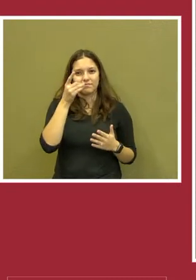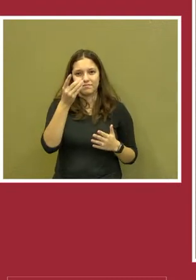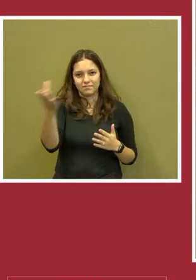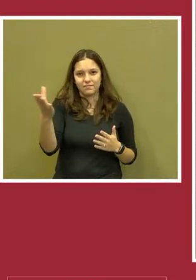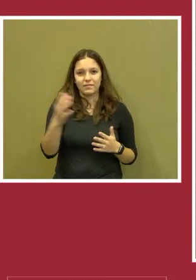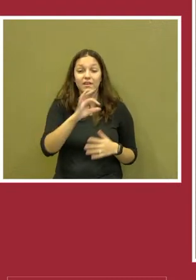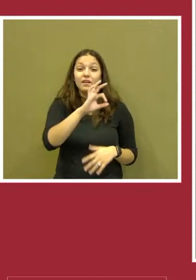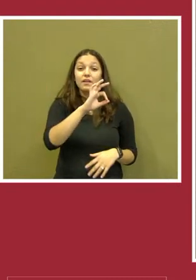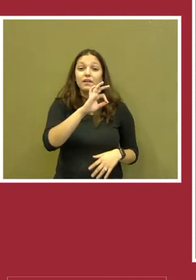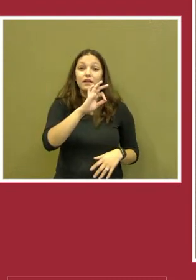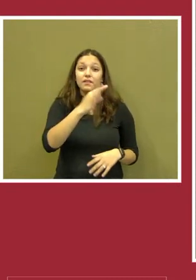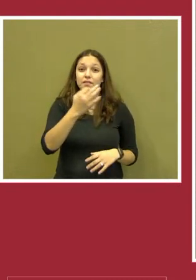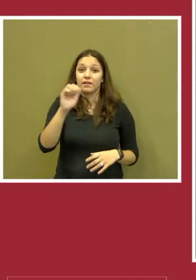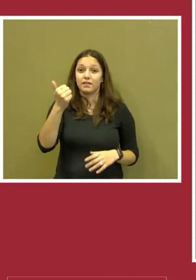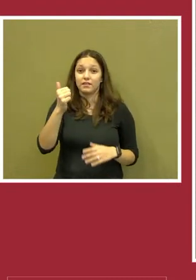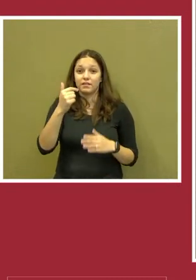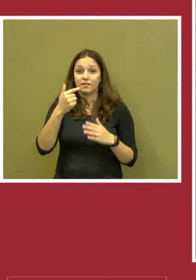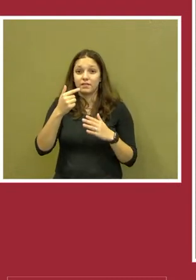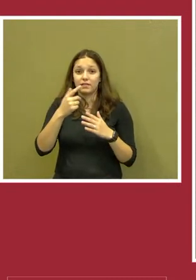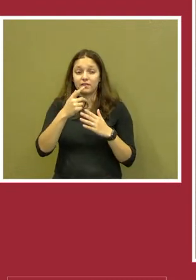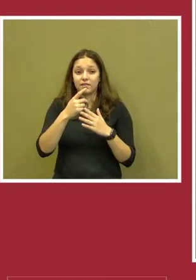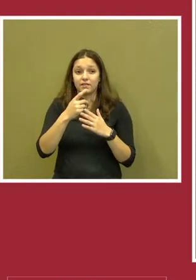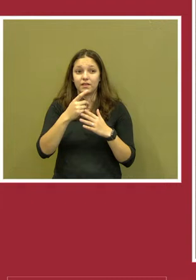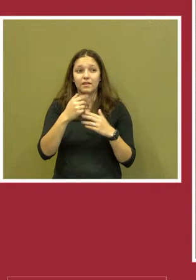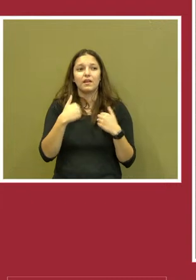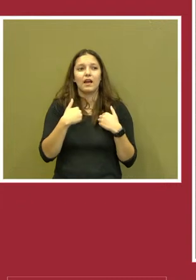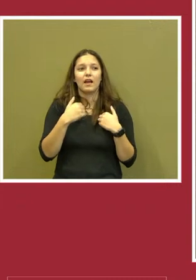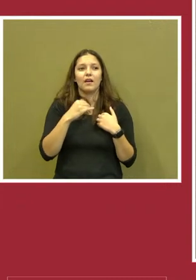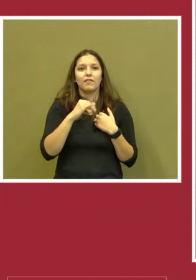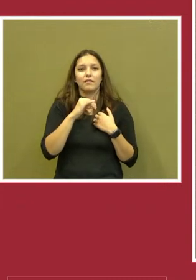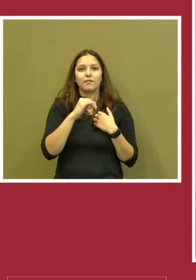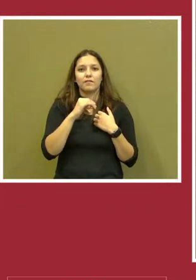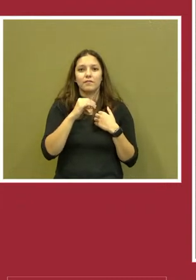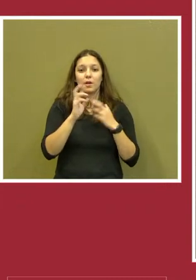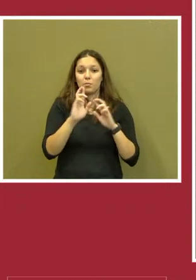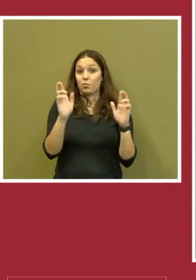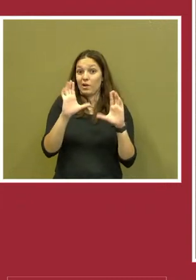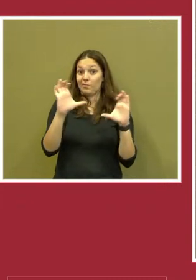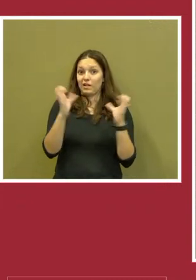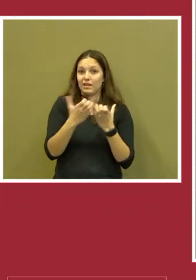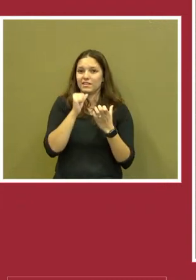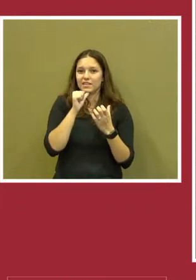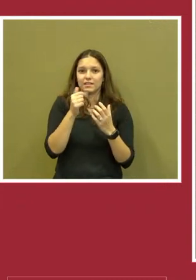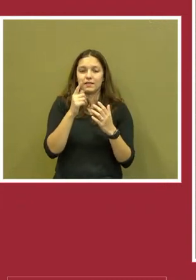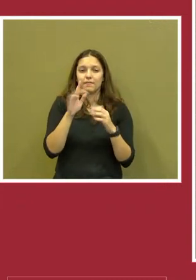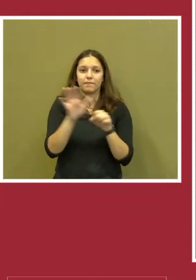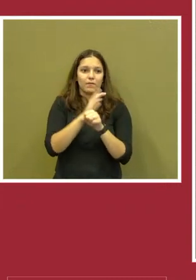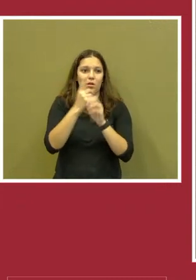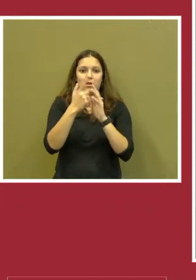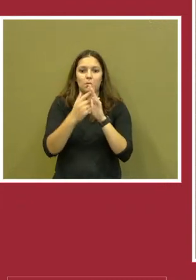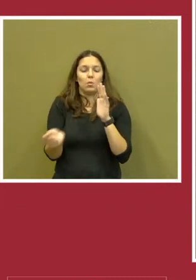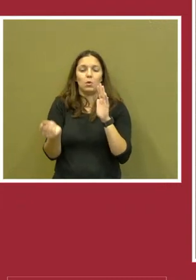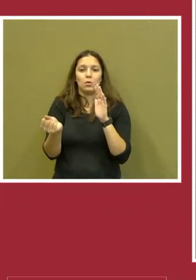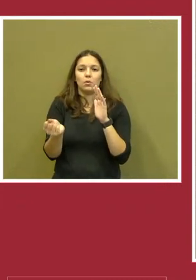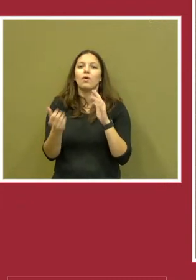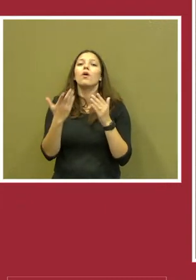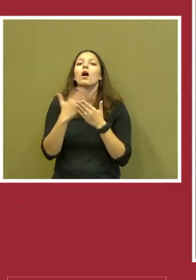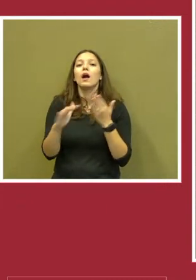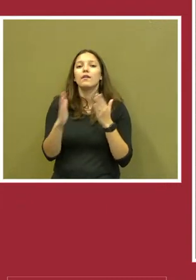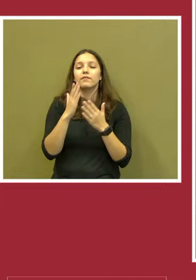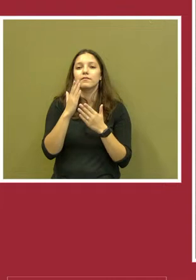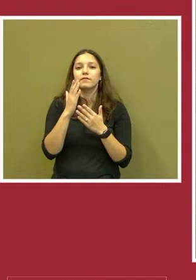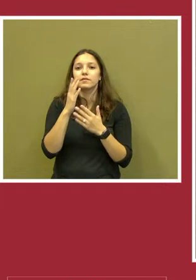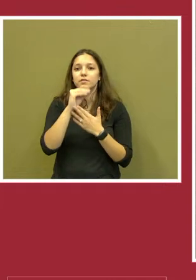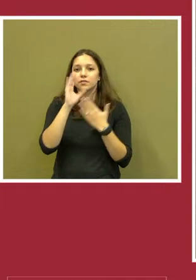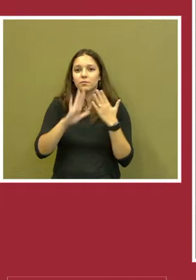and 10 classes, we do have IB prep. So it doesn't completely go away. We do have some students that are accessing IB